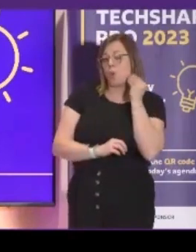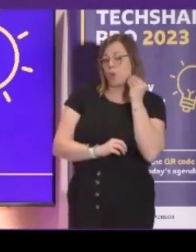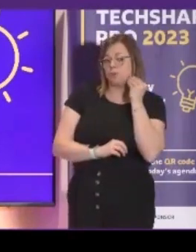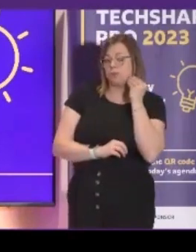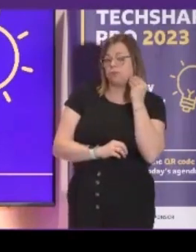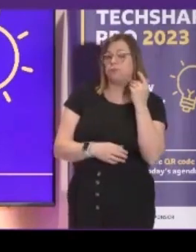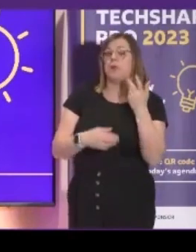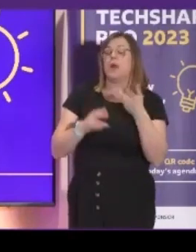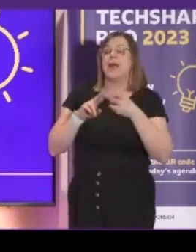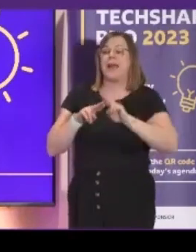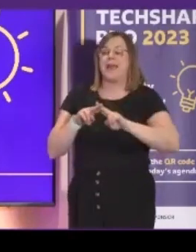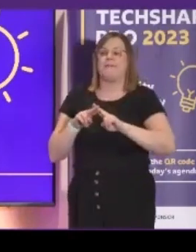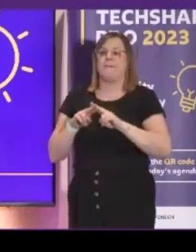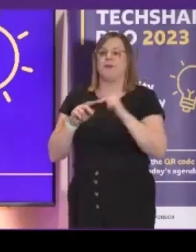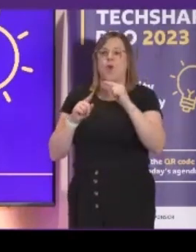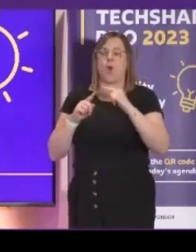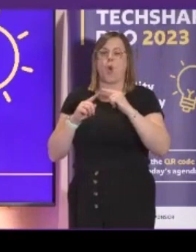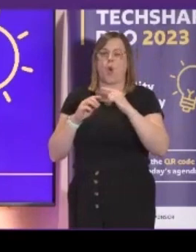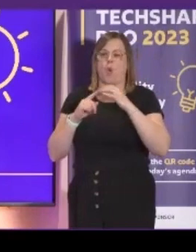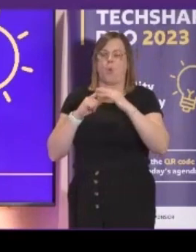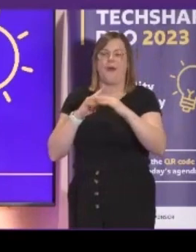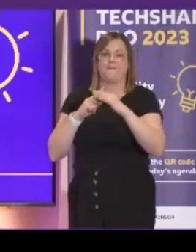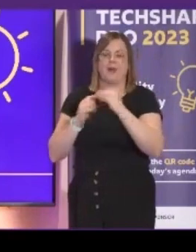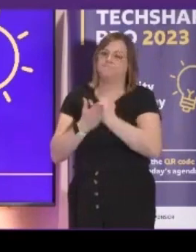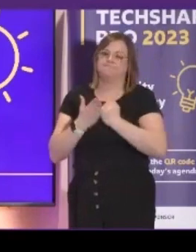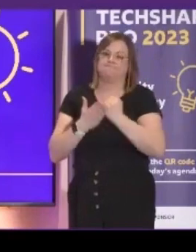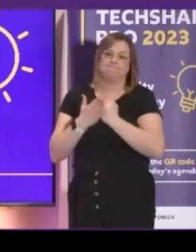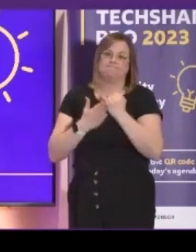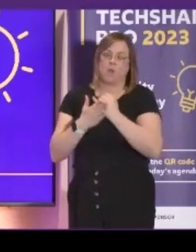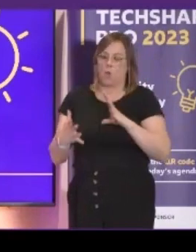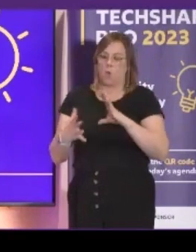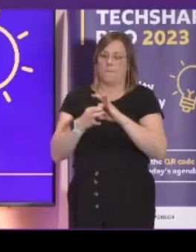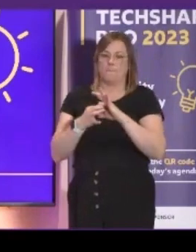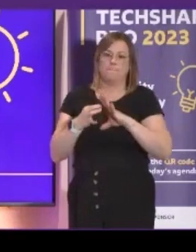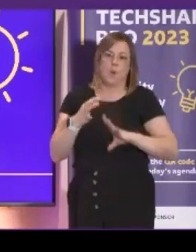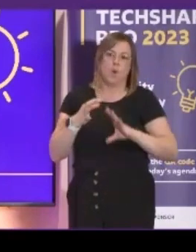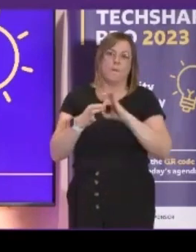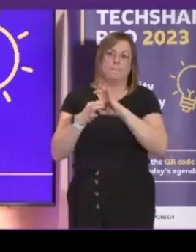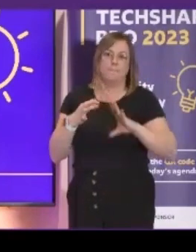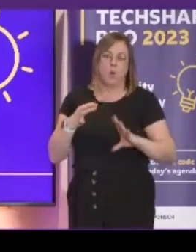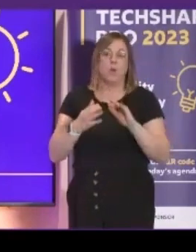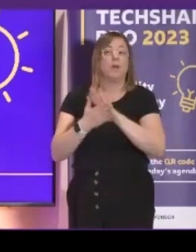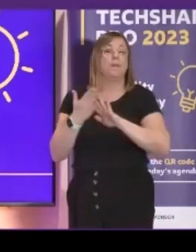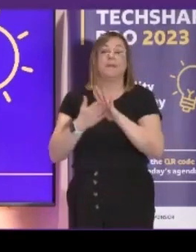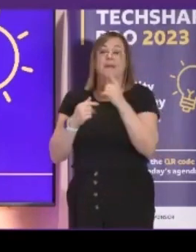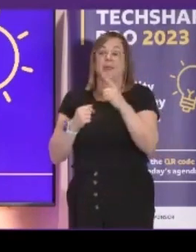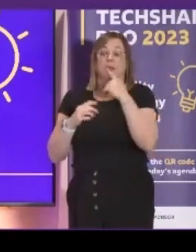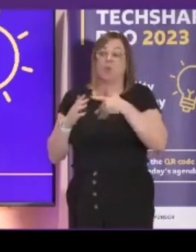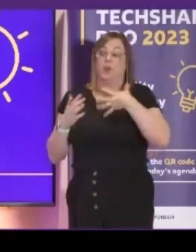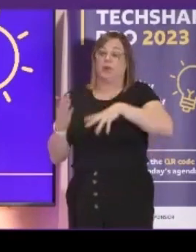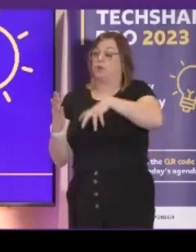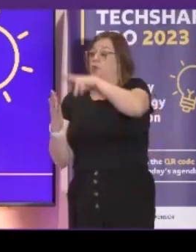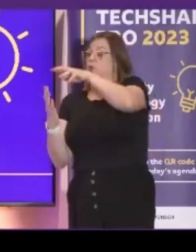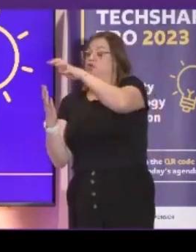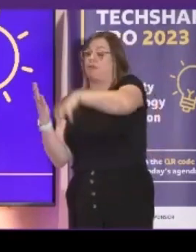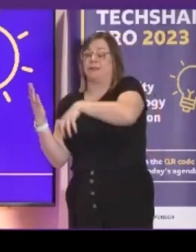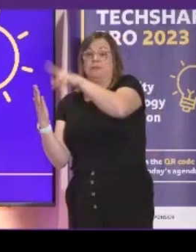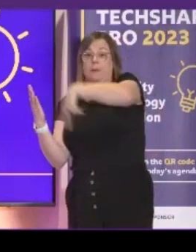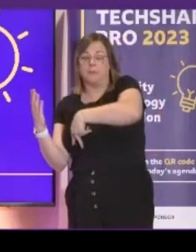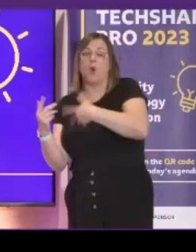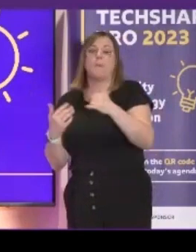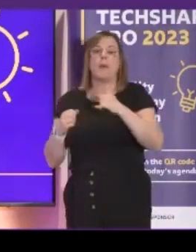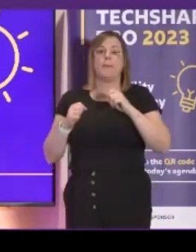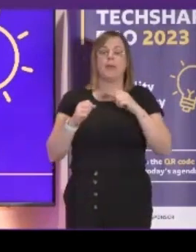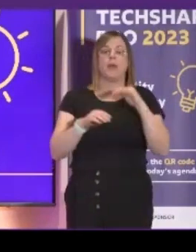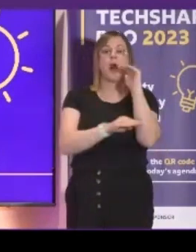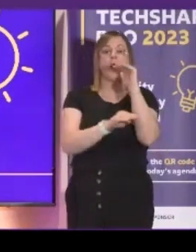you've got low bandwidth or connectivity issues, you might want to read the transcript. And even if you're in a bright, sunny lit area, you